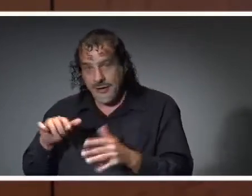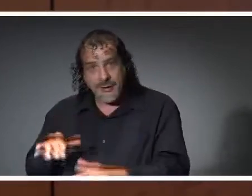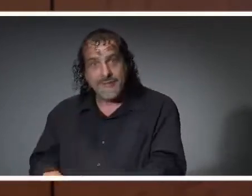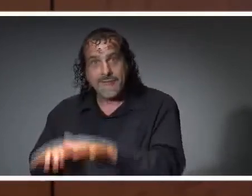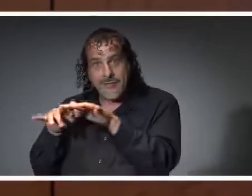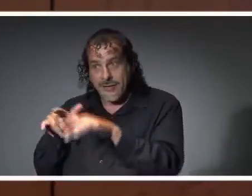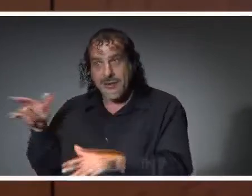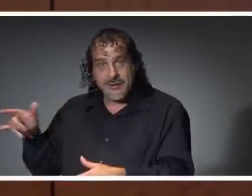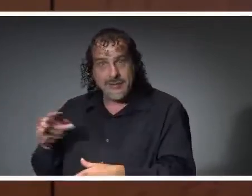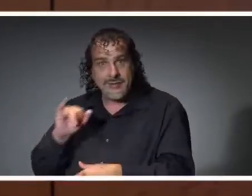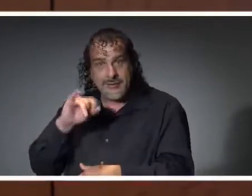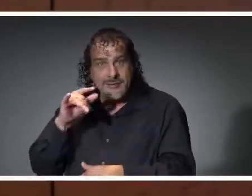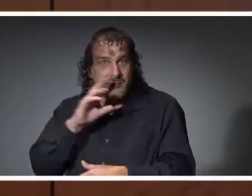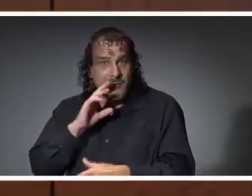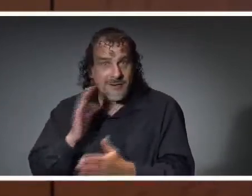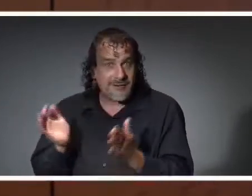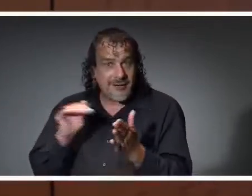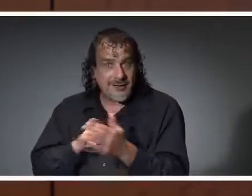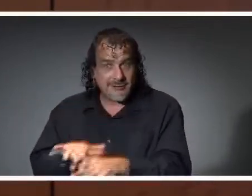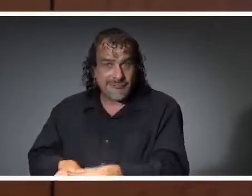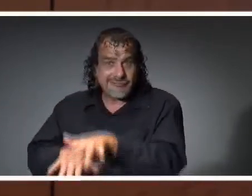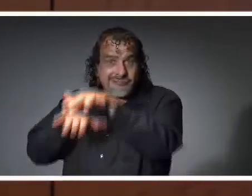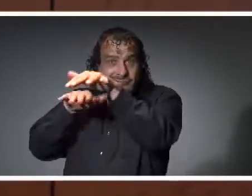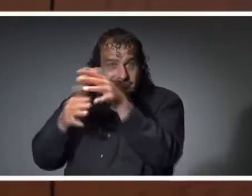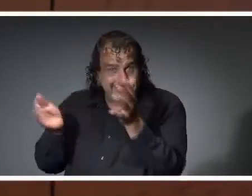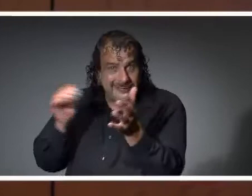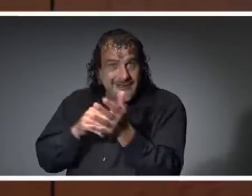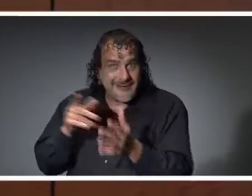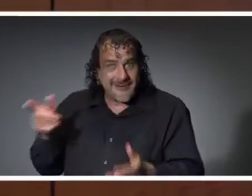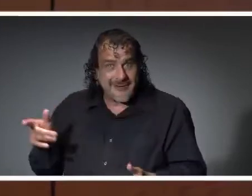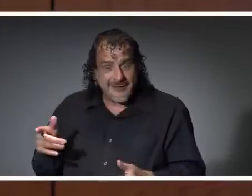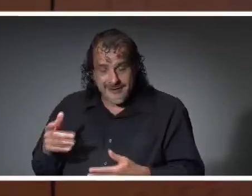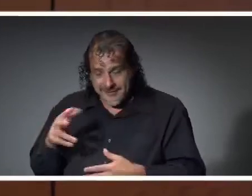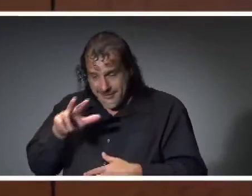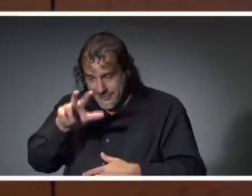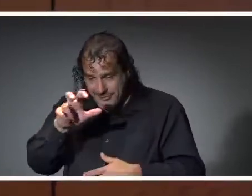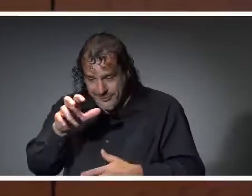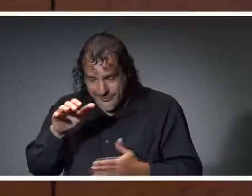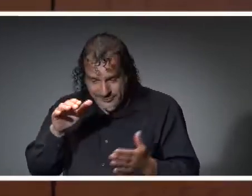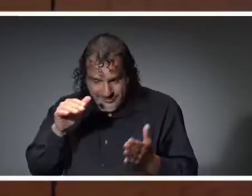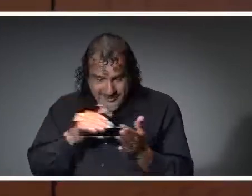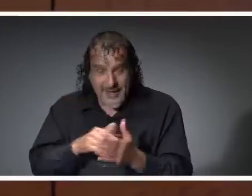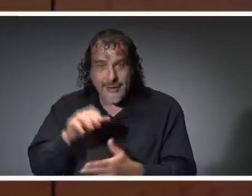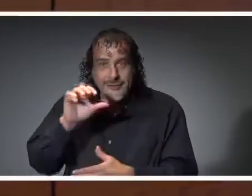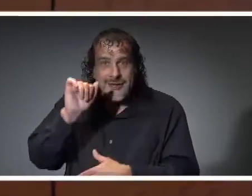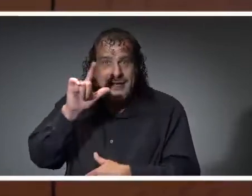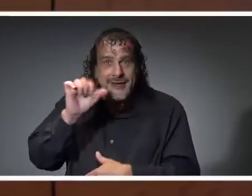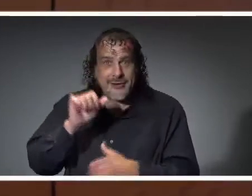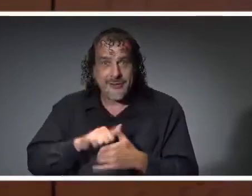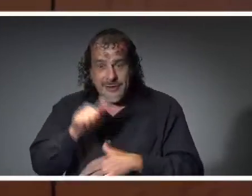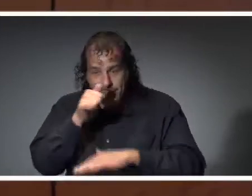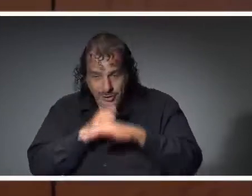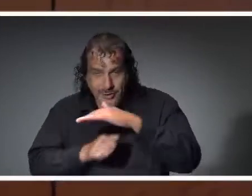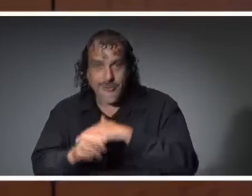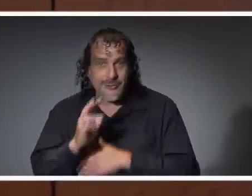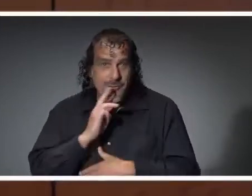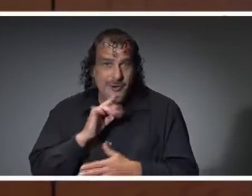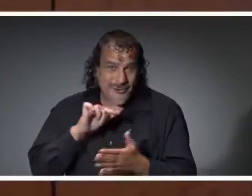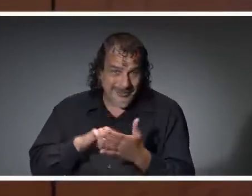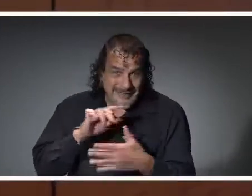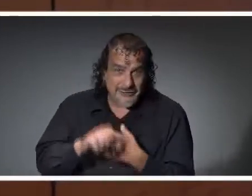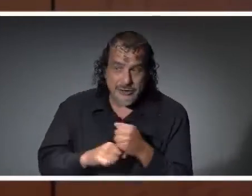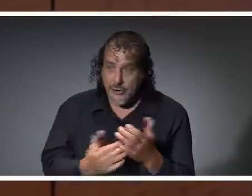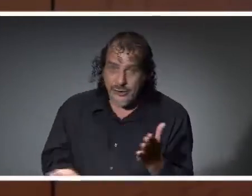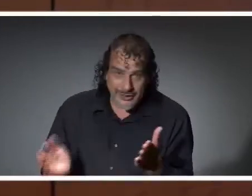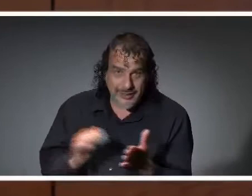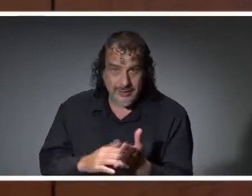year. We had in upwards, I believe, close to 300,000 acres that were underwater at one point this year. So